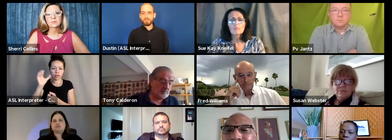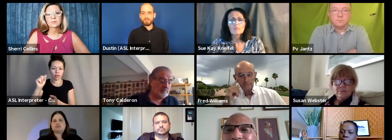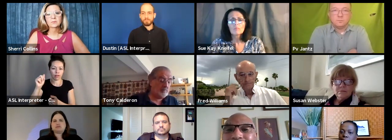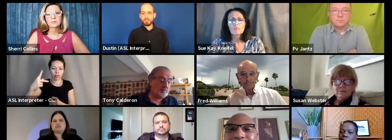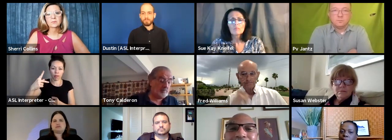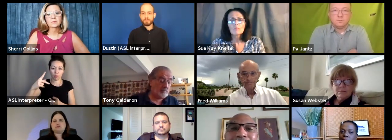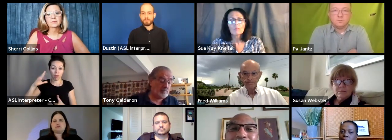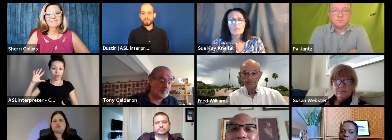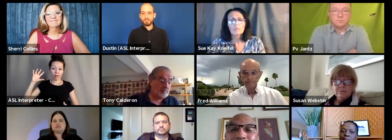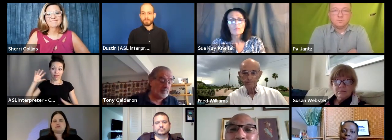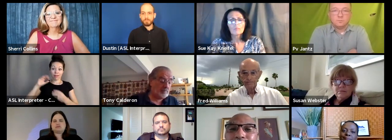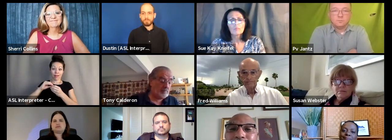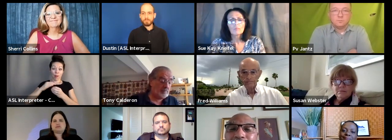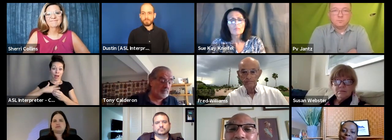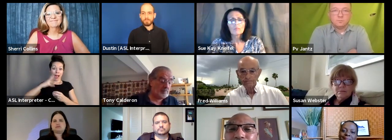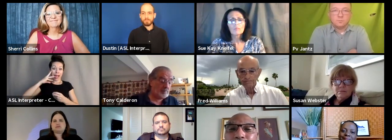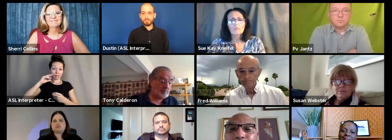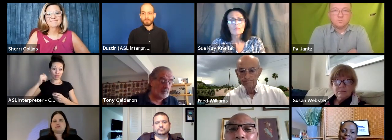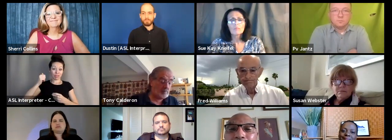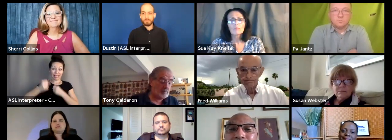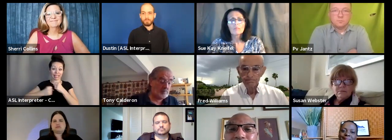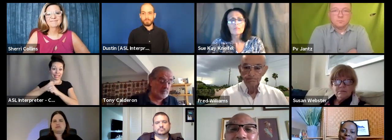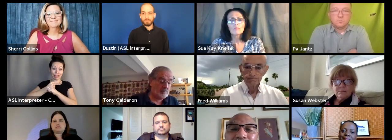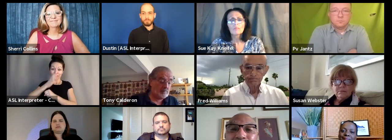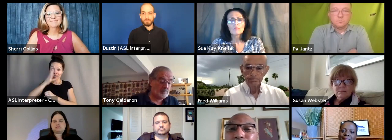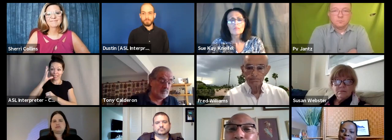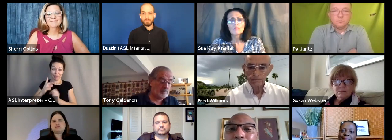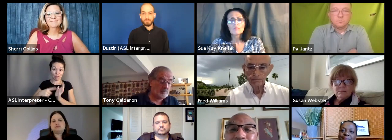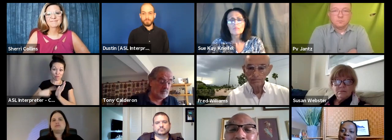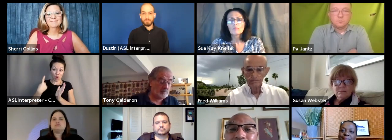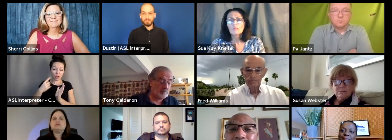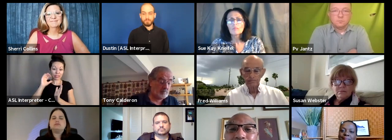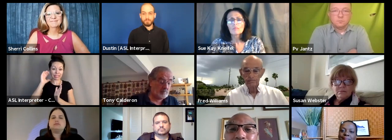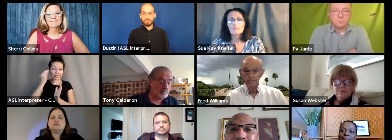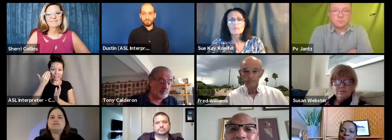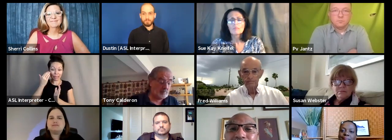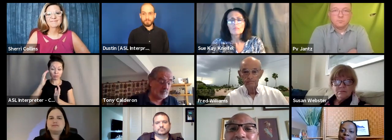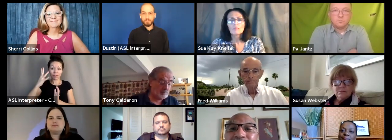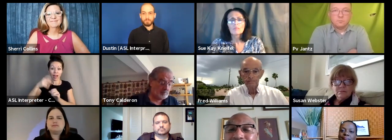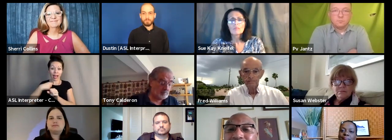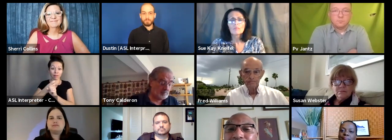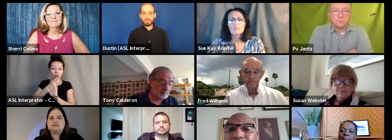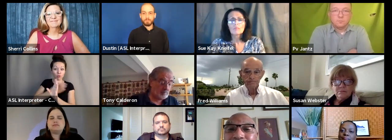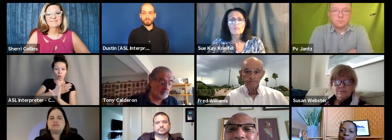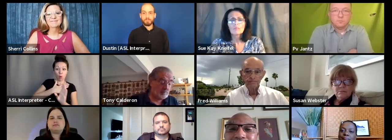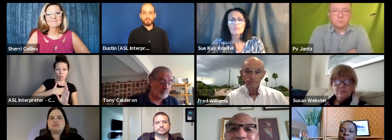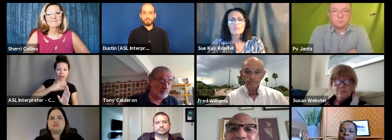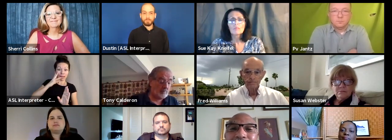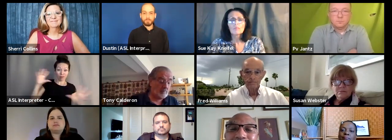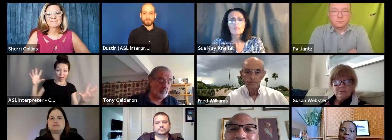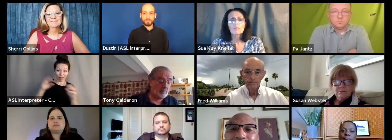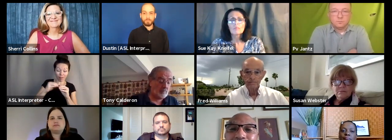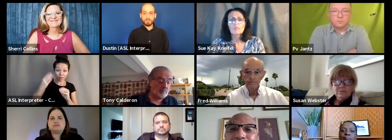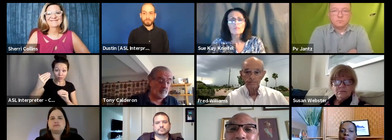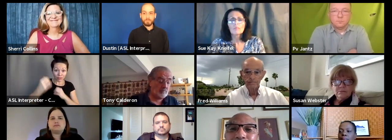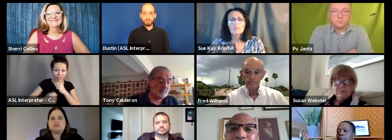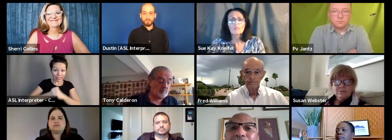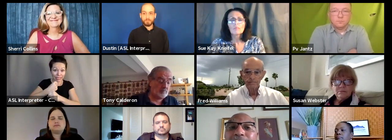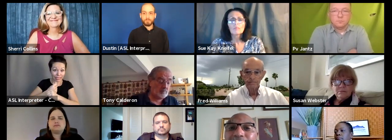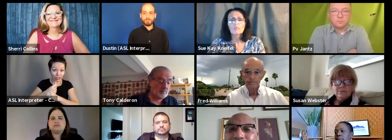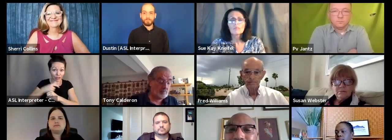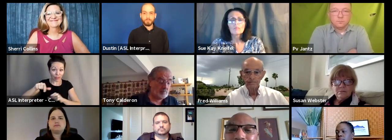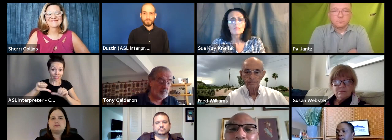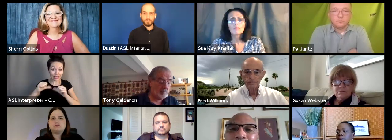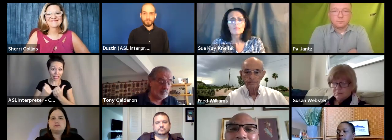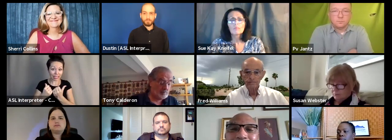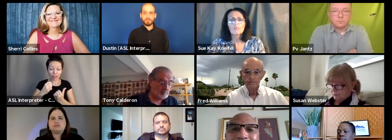10 years here, and I understand from 5 years prior to that, so at least 15 years since this agency had used